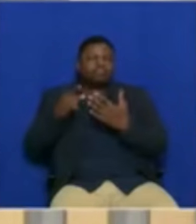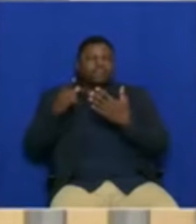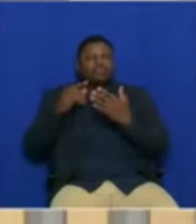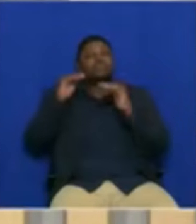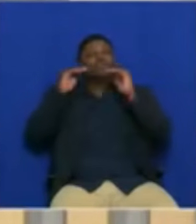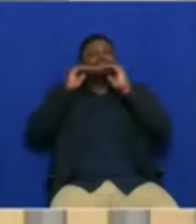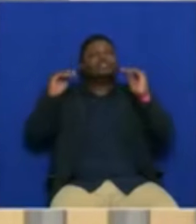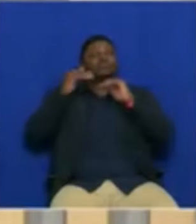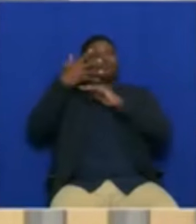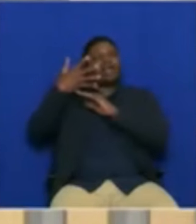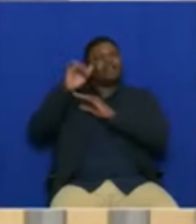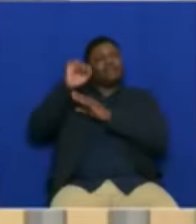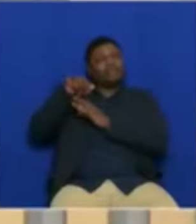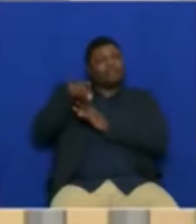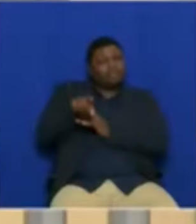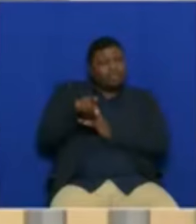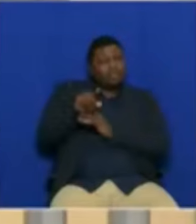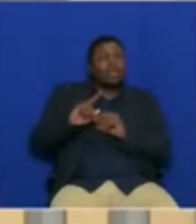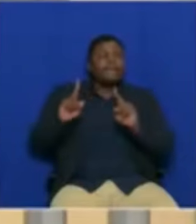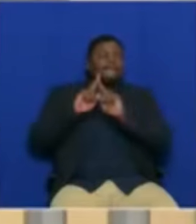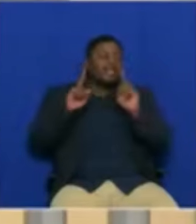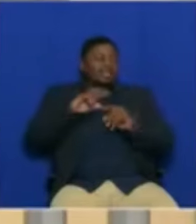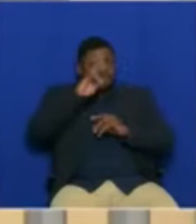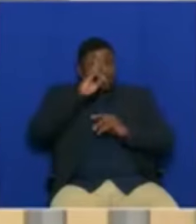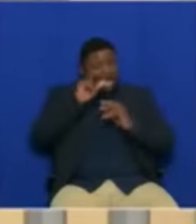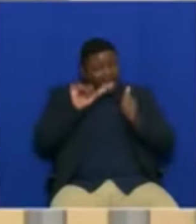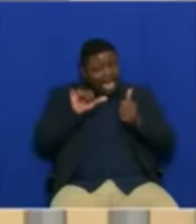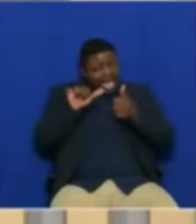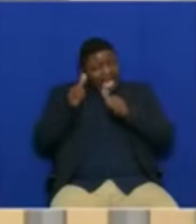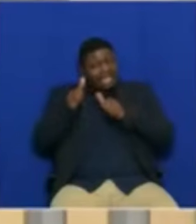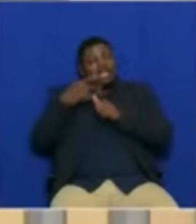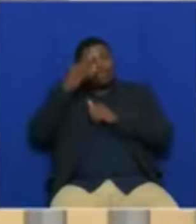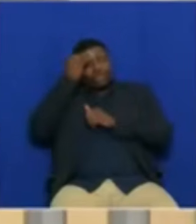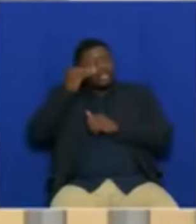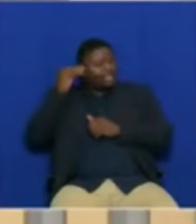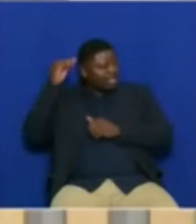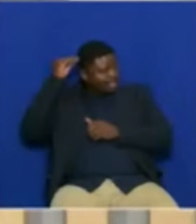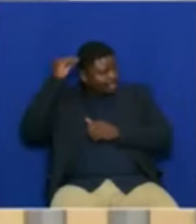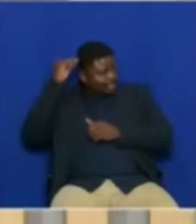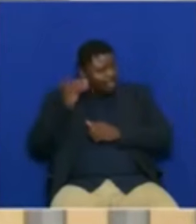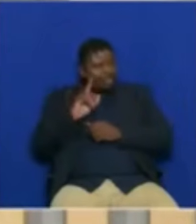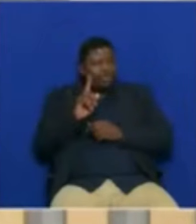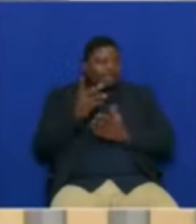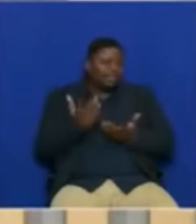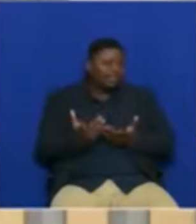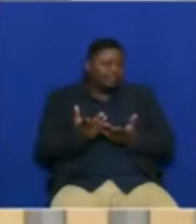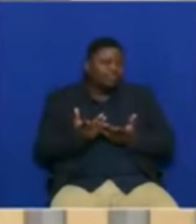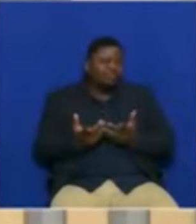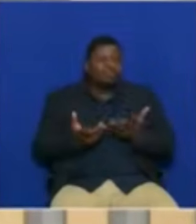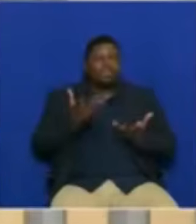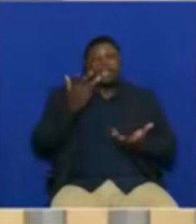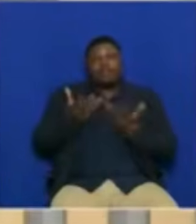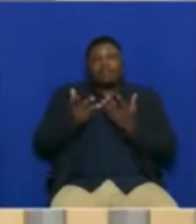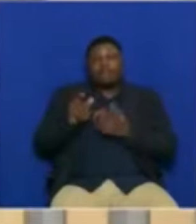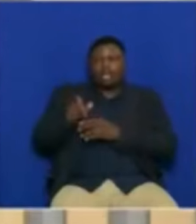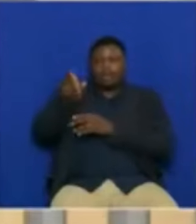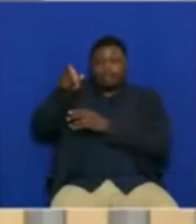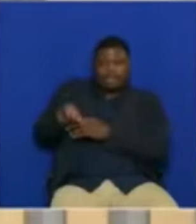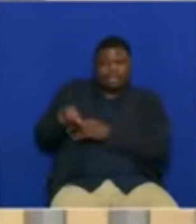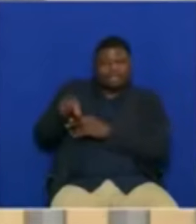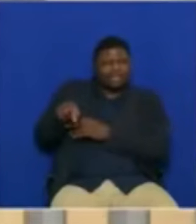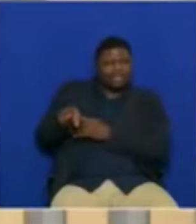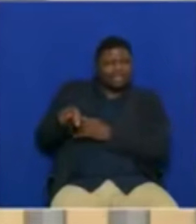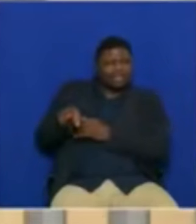other considerations, the person is armed, may make away with,